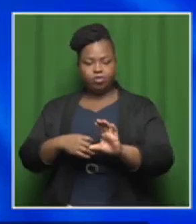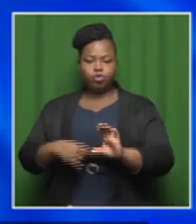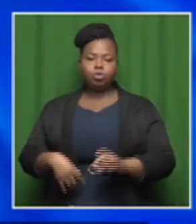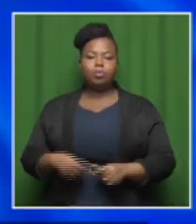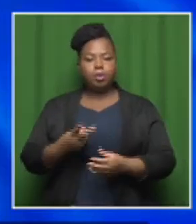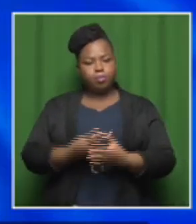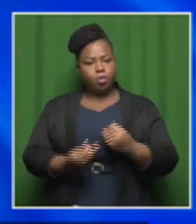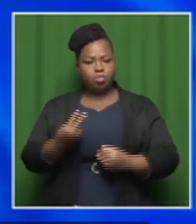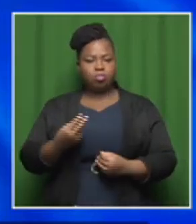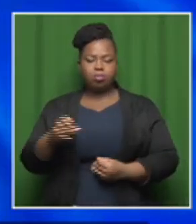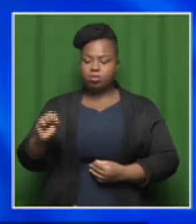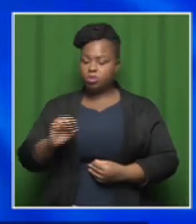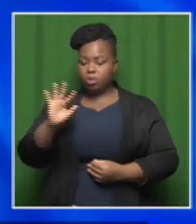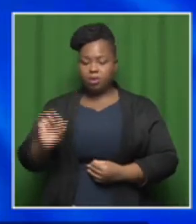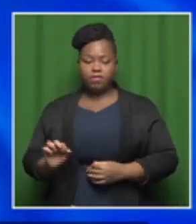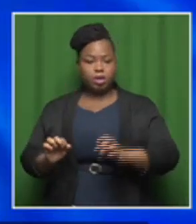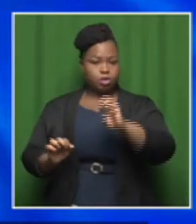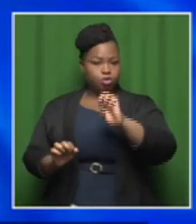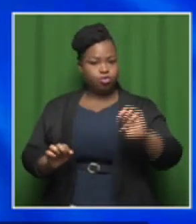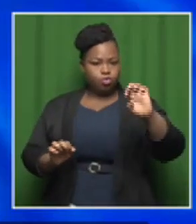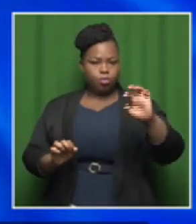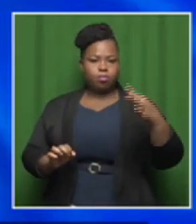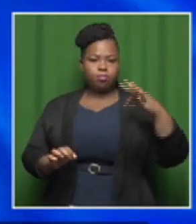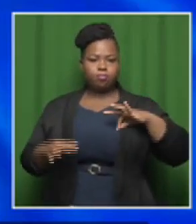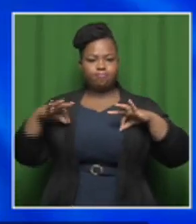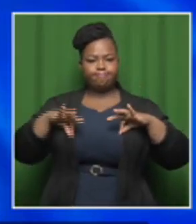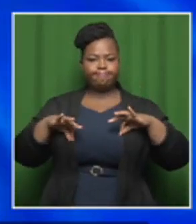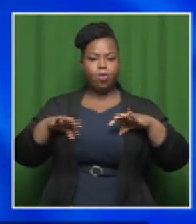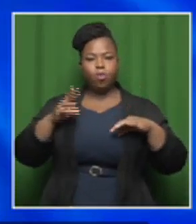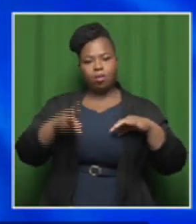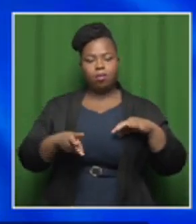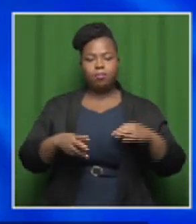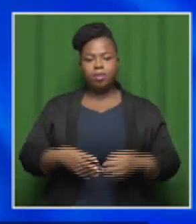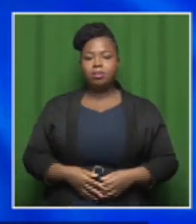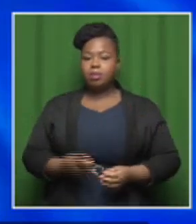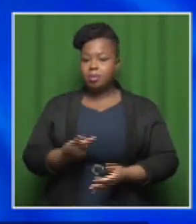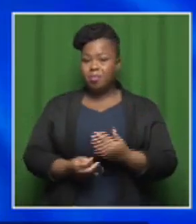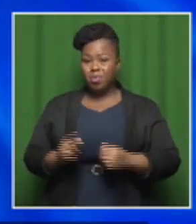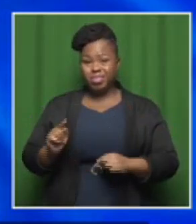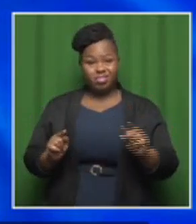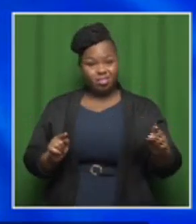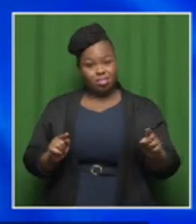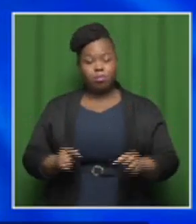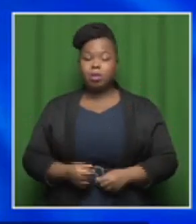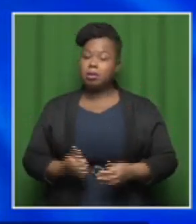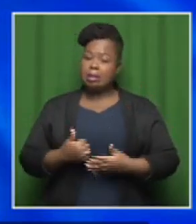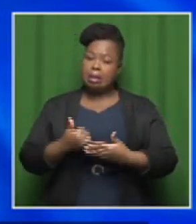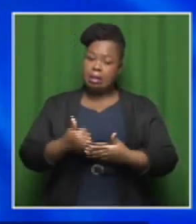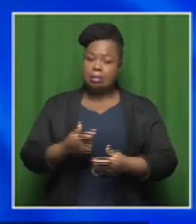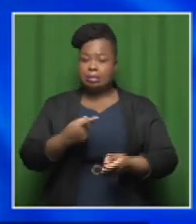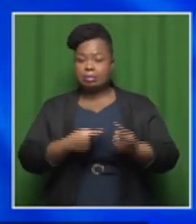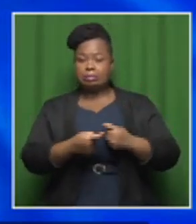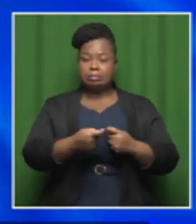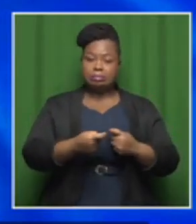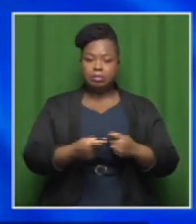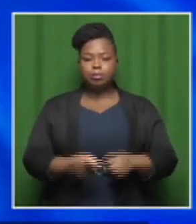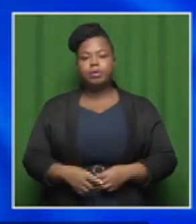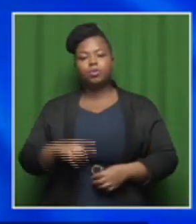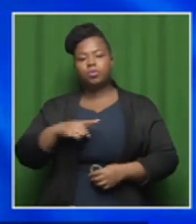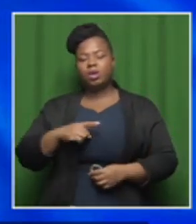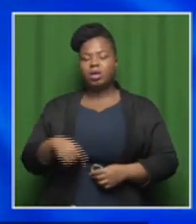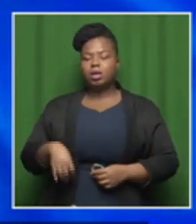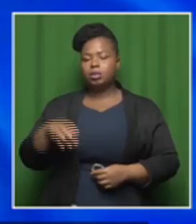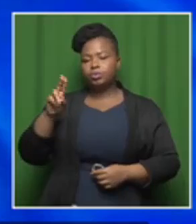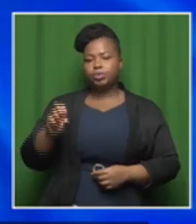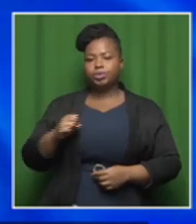beneficial for Europe and South Africa. Now, both South Africa and the EU are grappling with aid and trade issues as US President